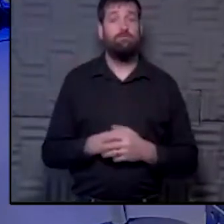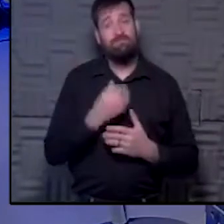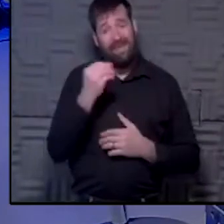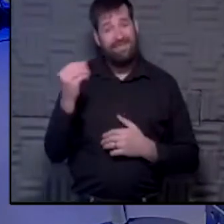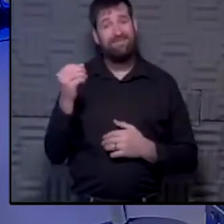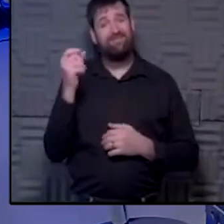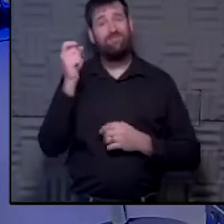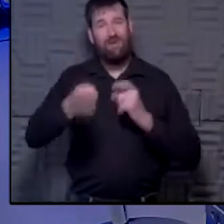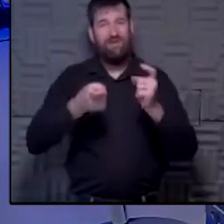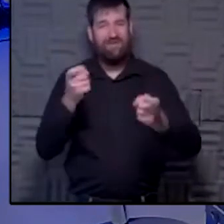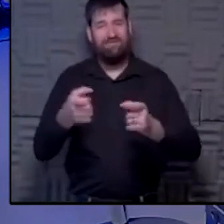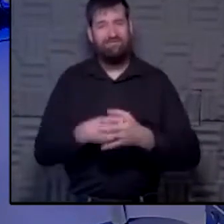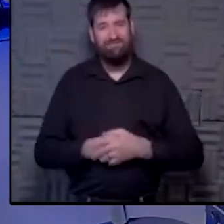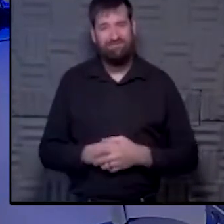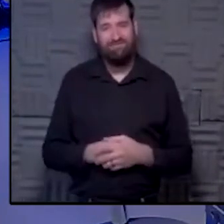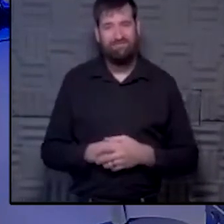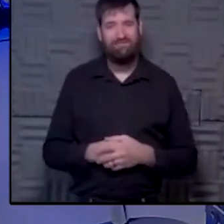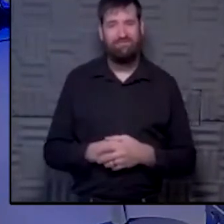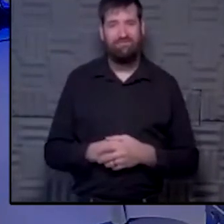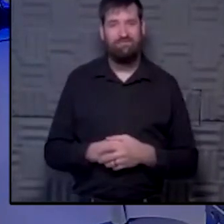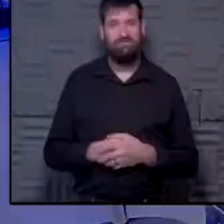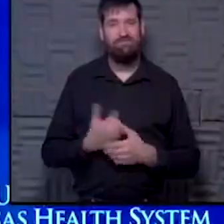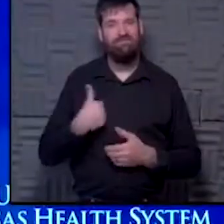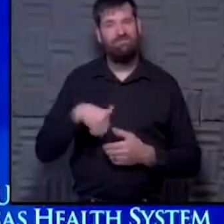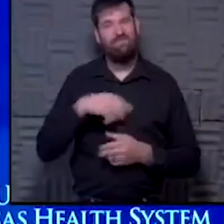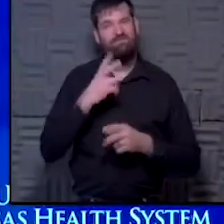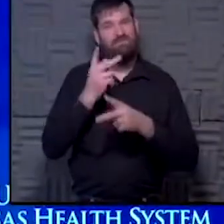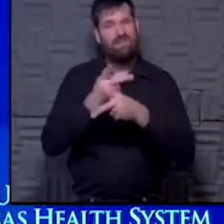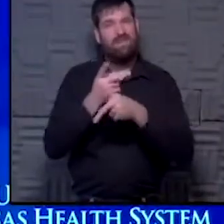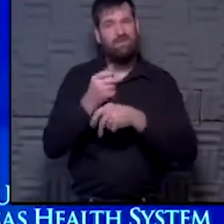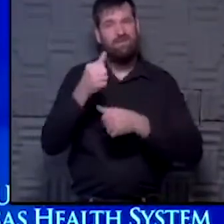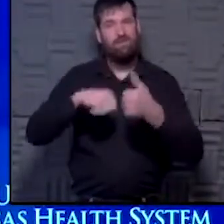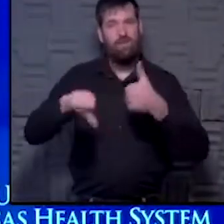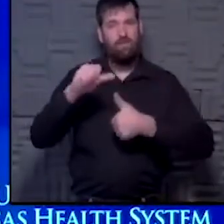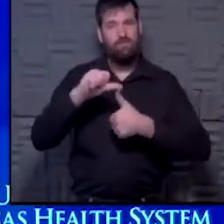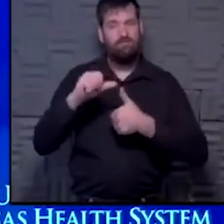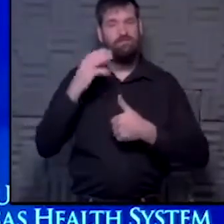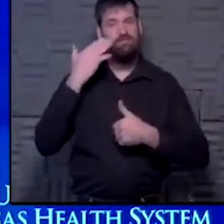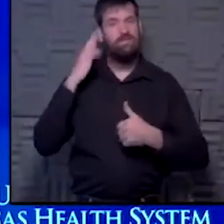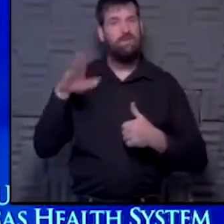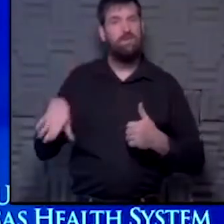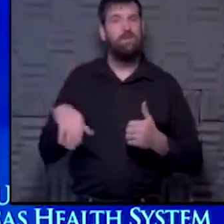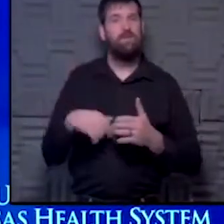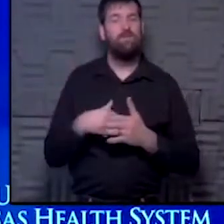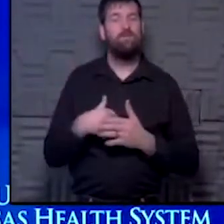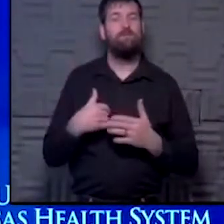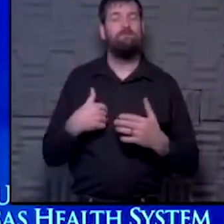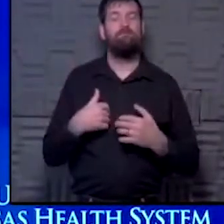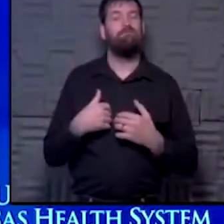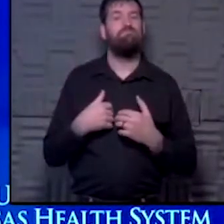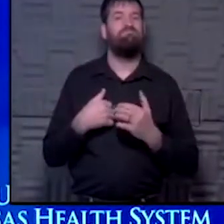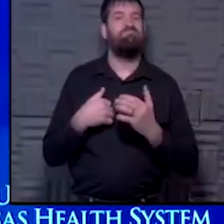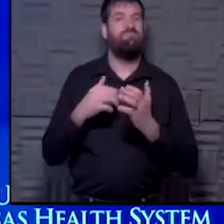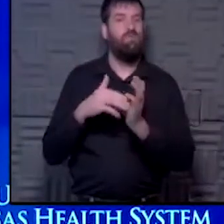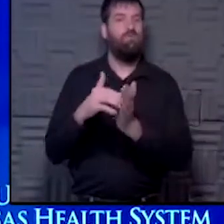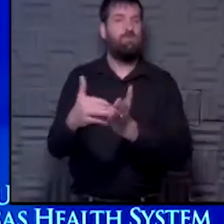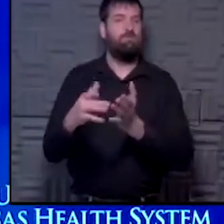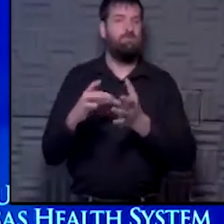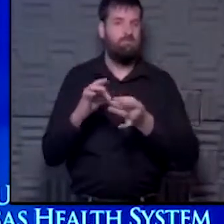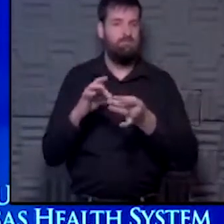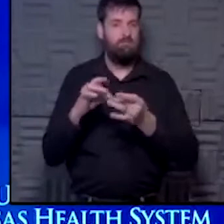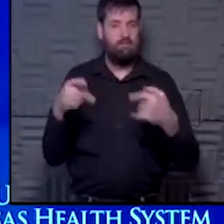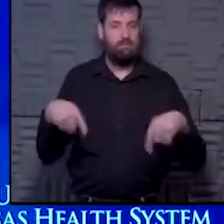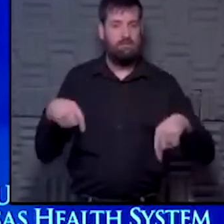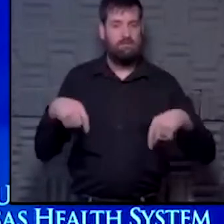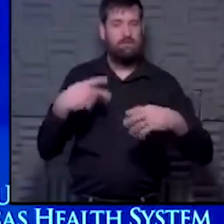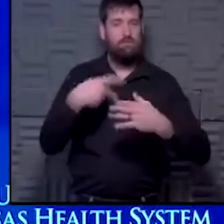charity, and so that we do take care of each other. You know, you have been fond of saying on this program, we